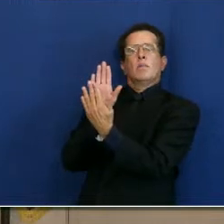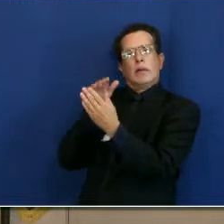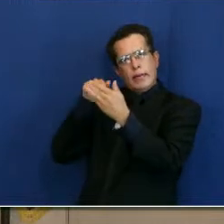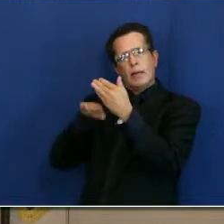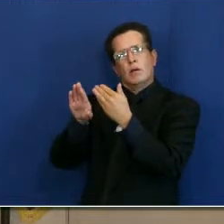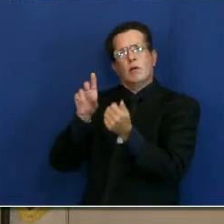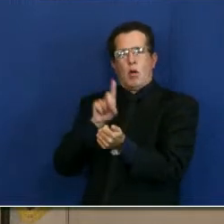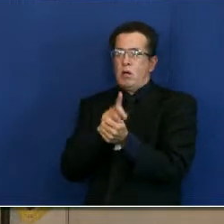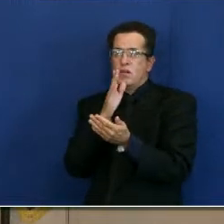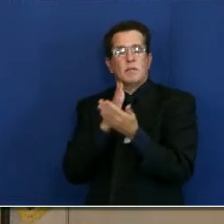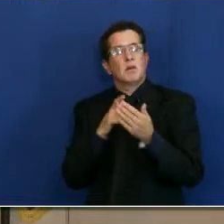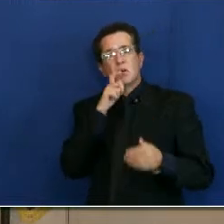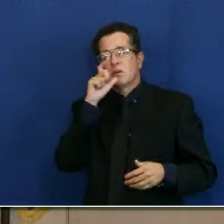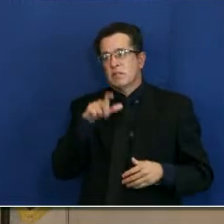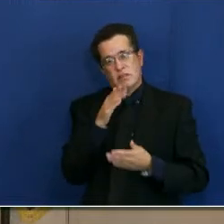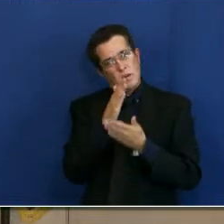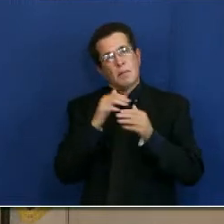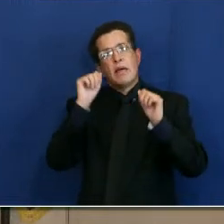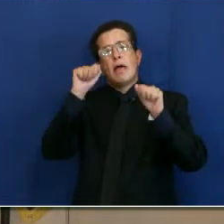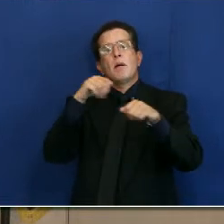contact with your healthcare provider.